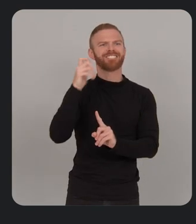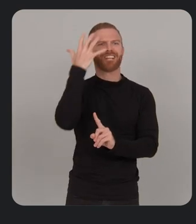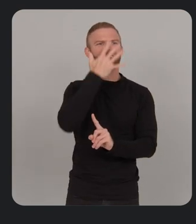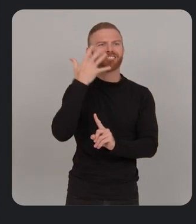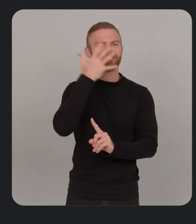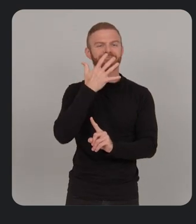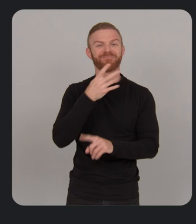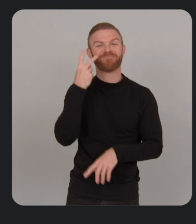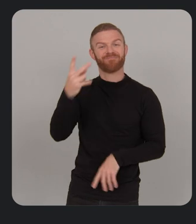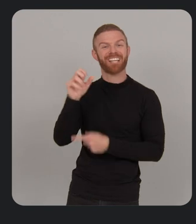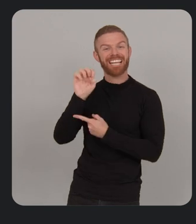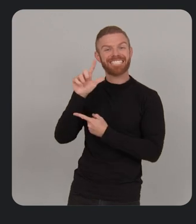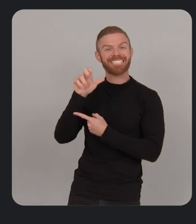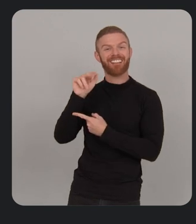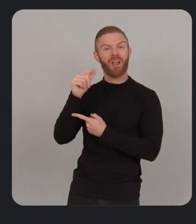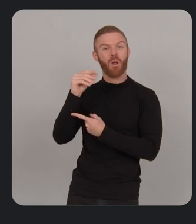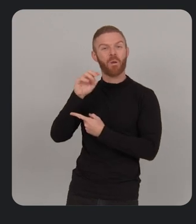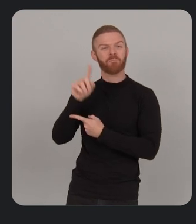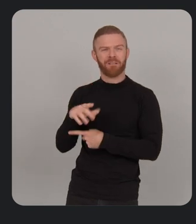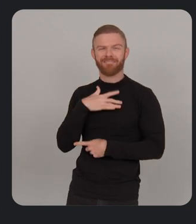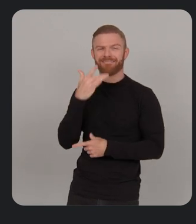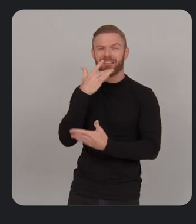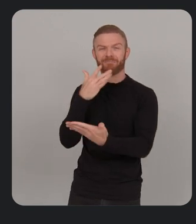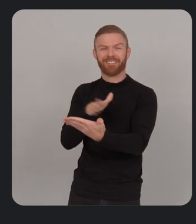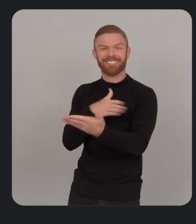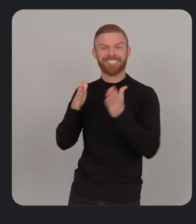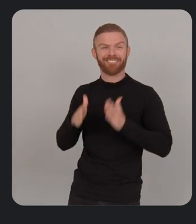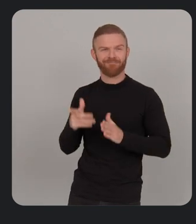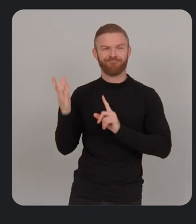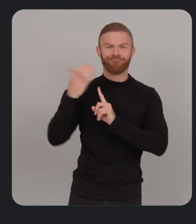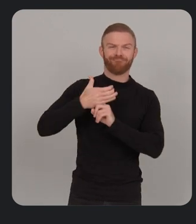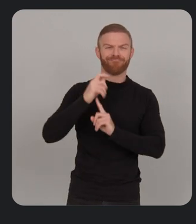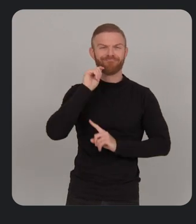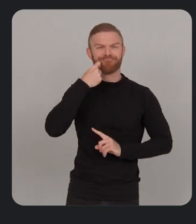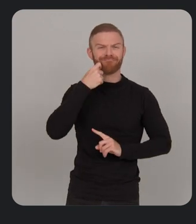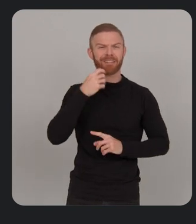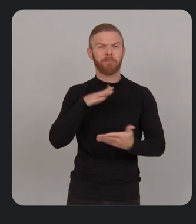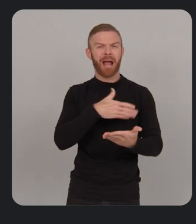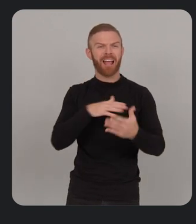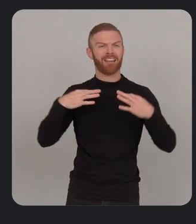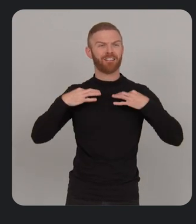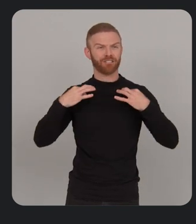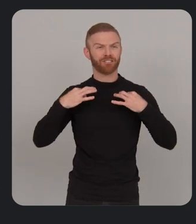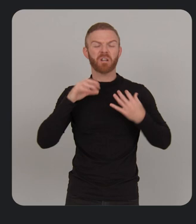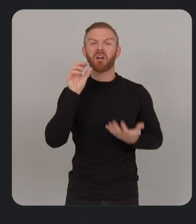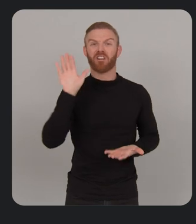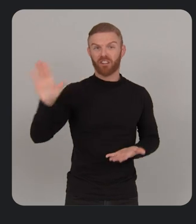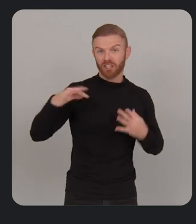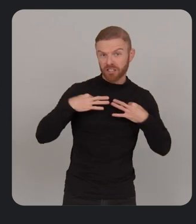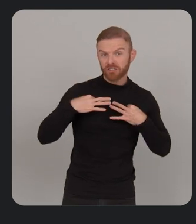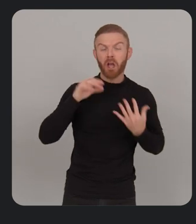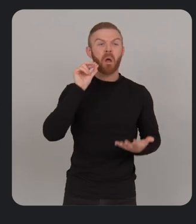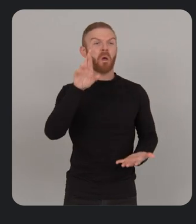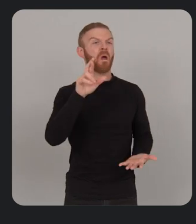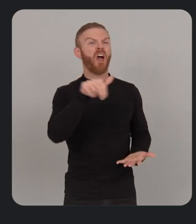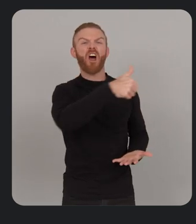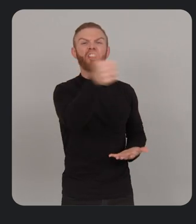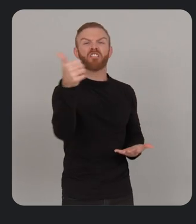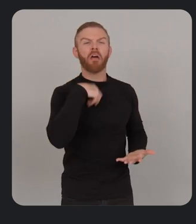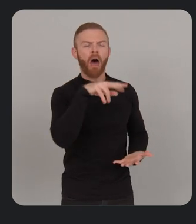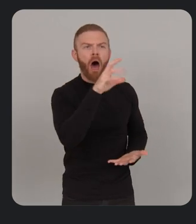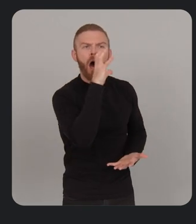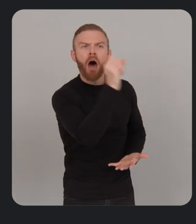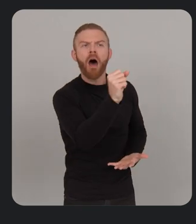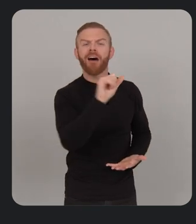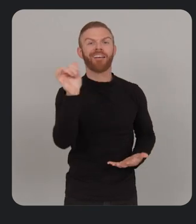of my favorite artists selena gomez is rocking a classic band tee so if her tea or anything else catches my eye like this dress